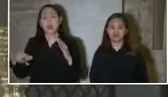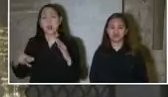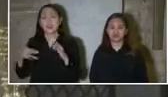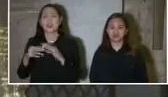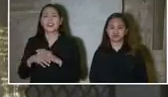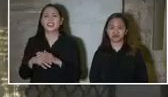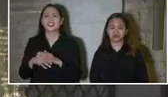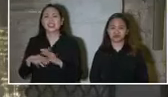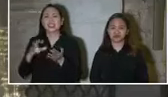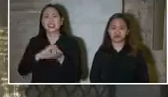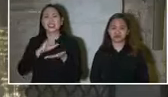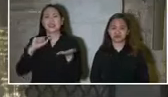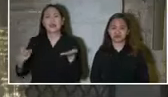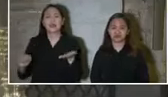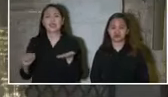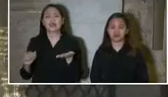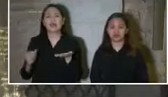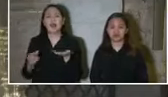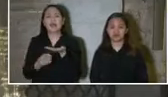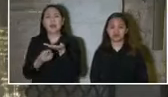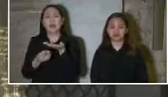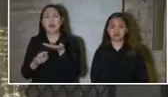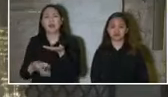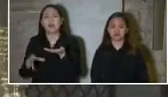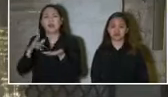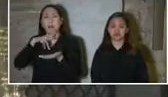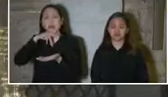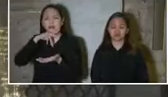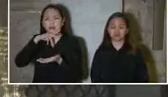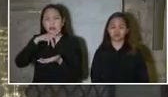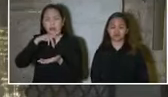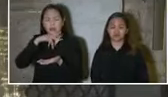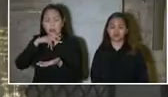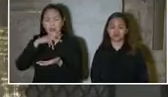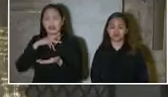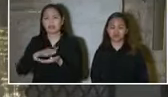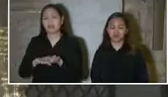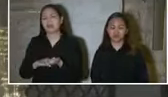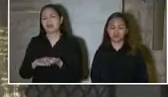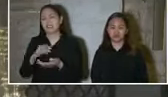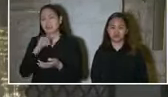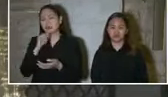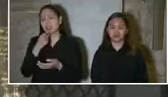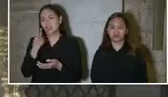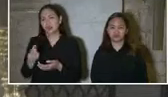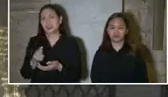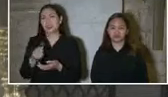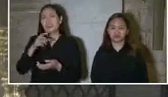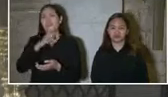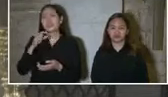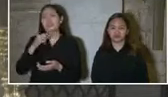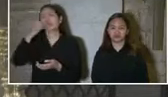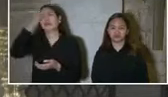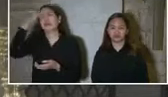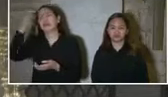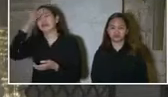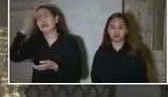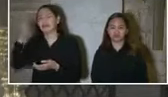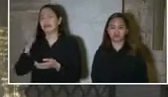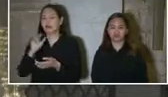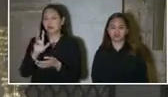sa Wednesday. Huwag nyong sasabihin sa akin na, Father, nakalimutan ko, no? Ngayon pa lang, 3 days